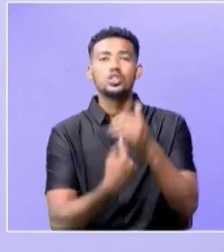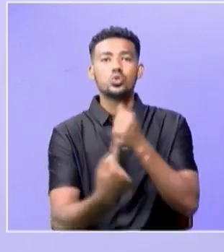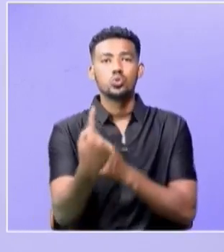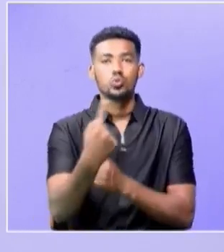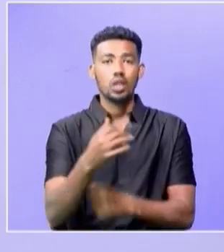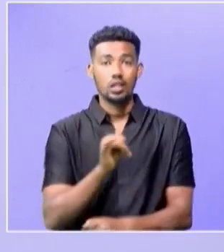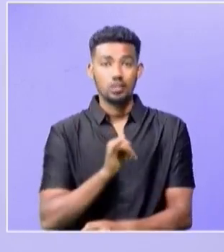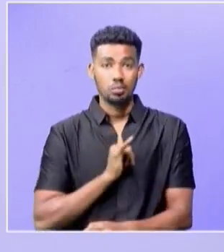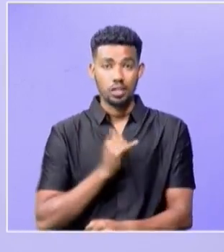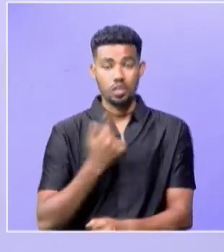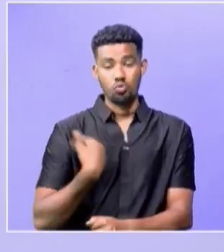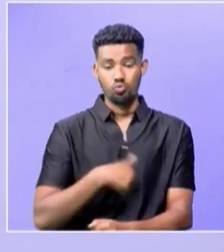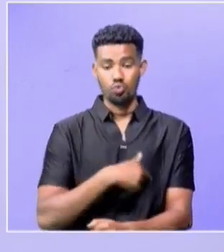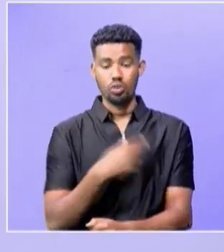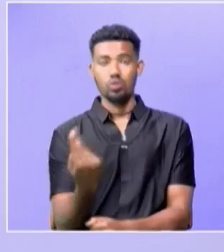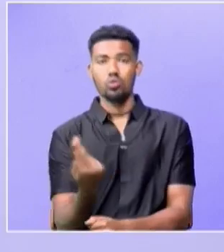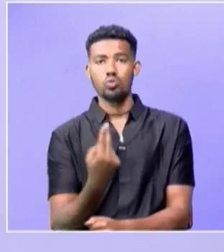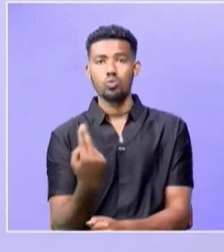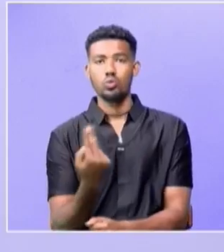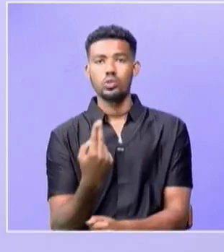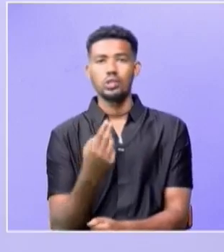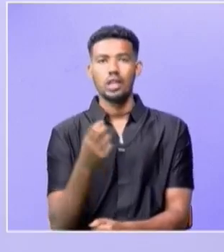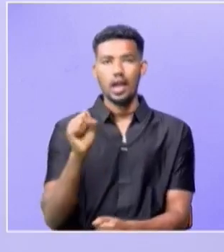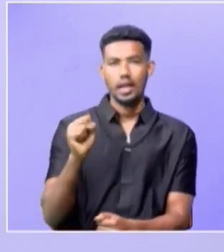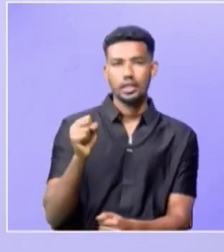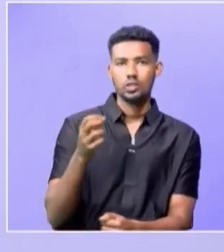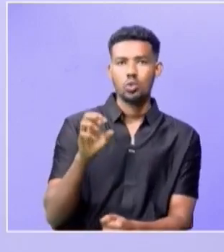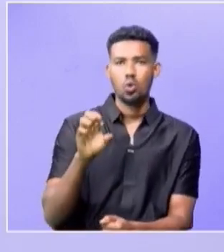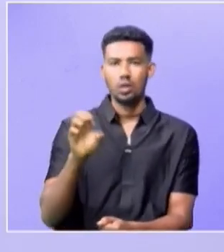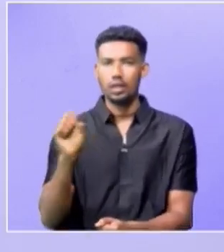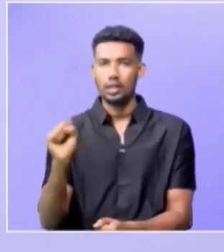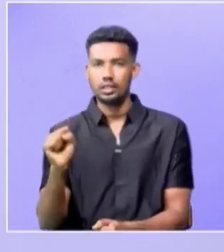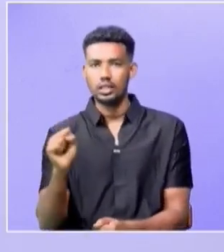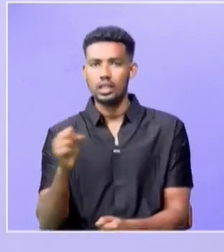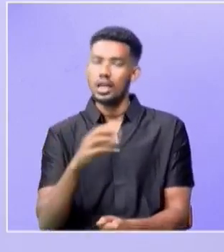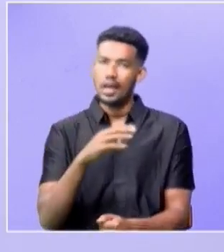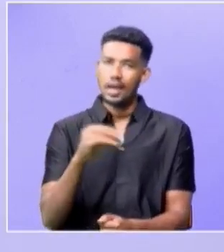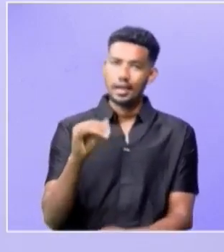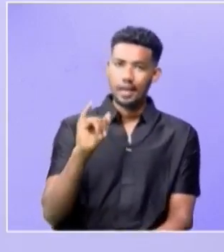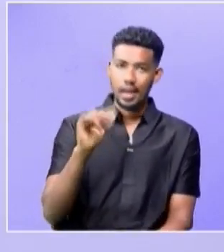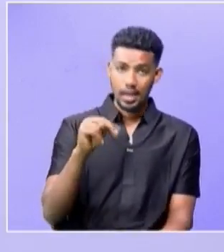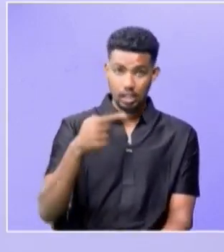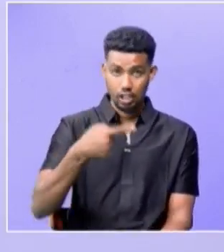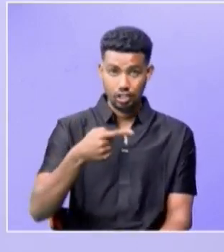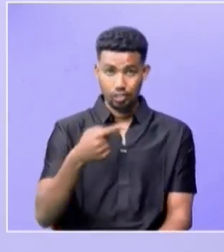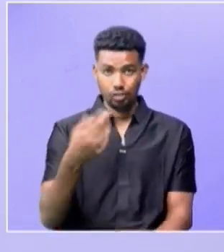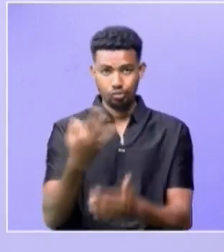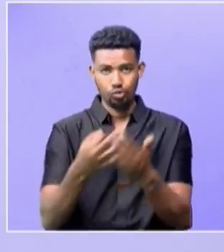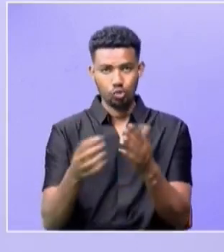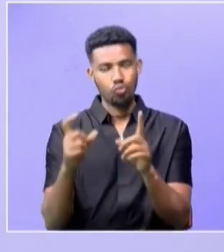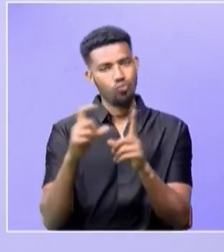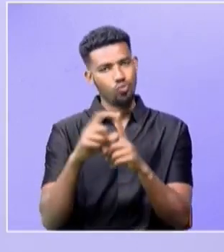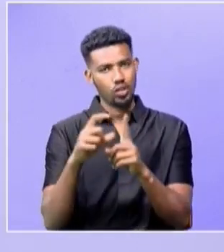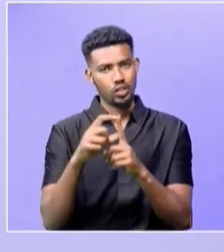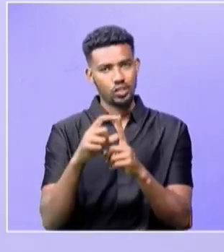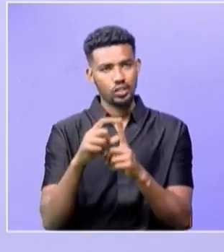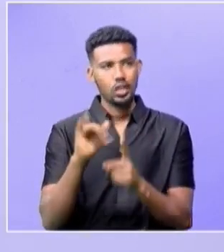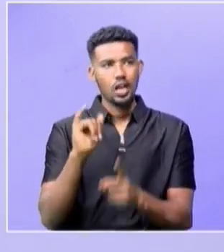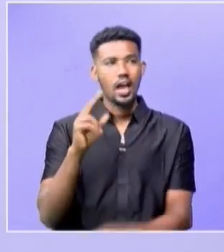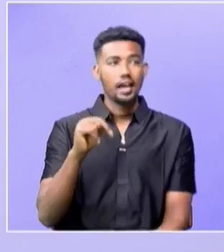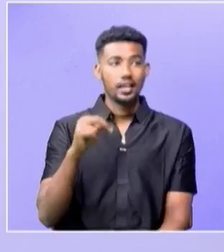subject, we can use ACE or ES. And ING form of words.